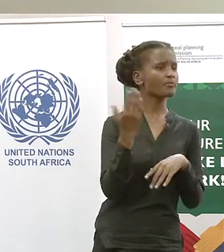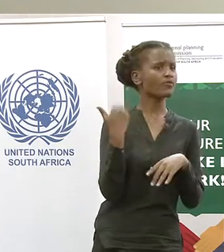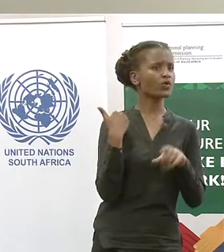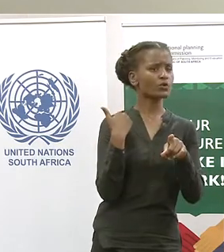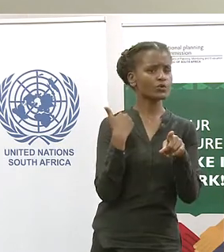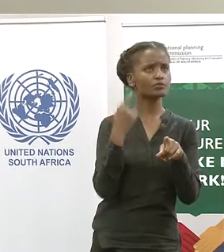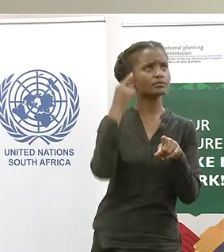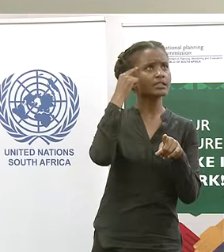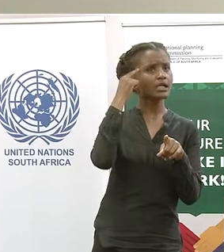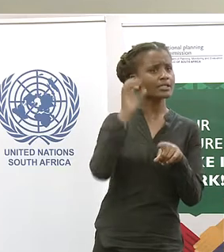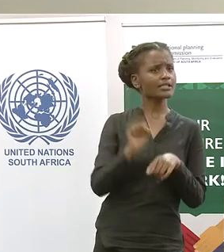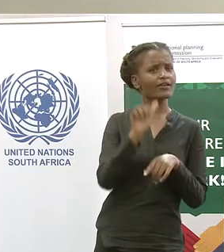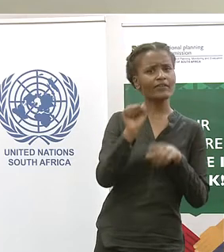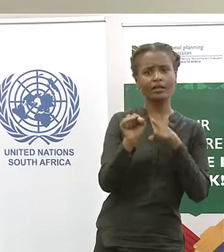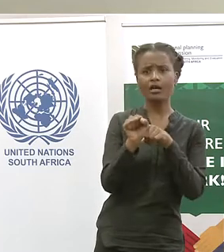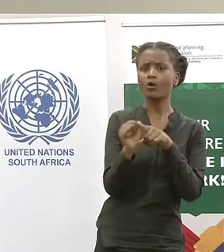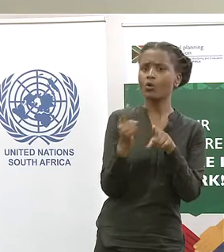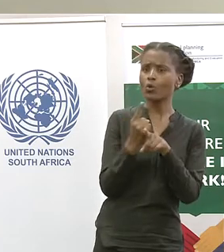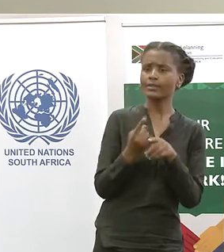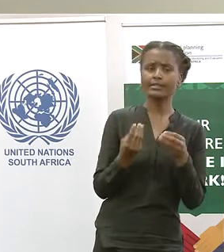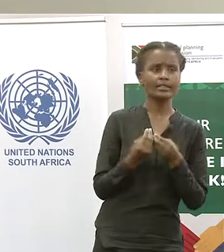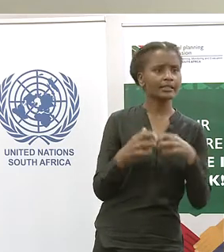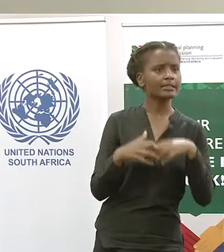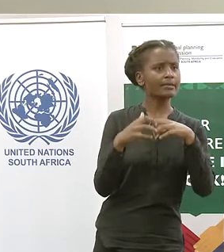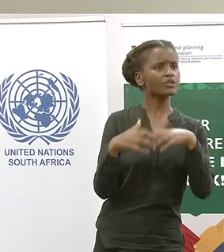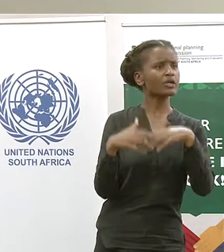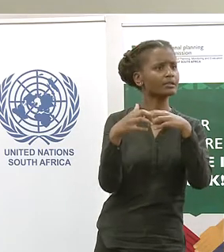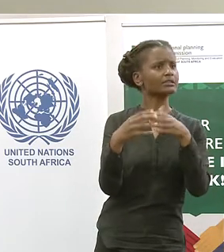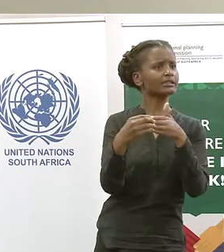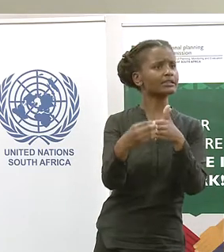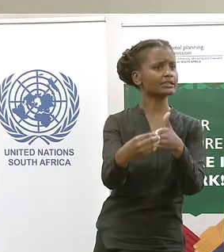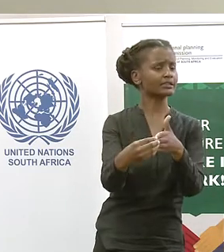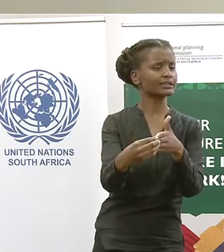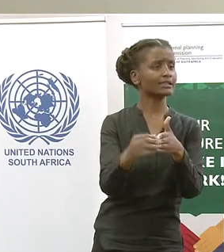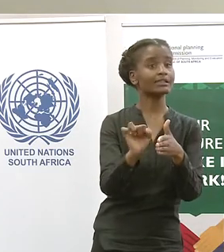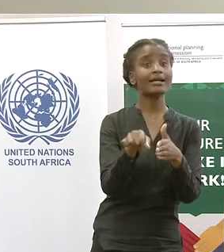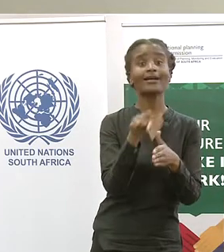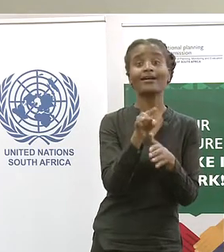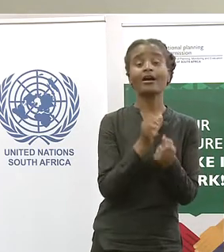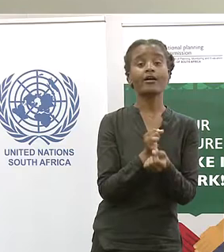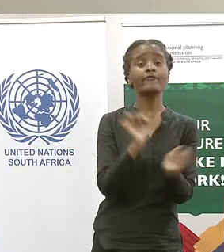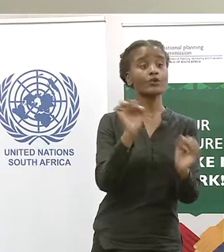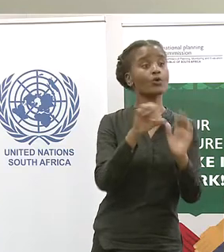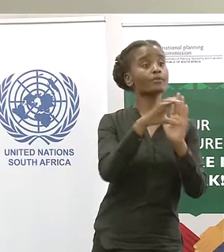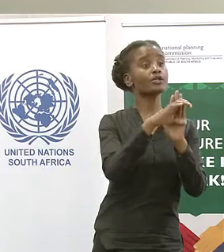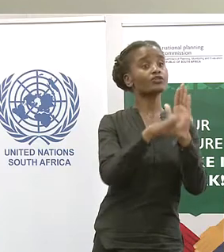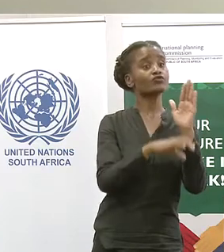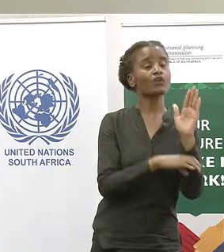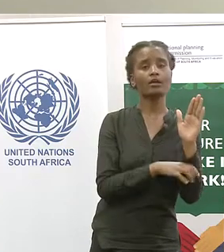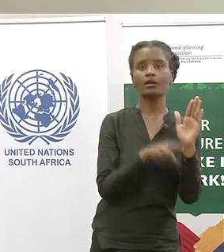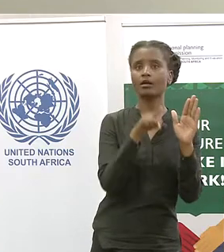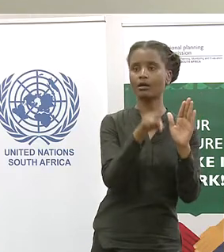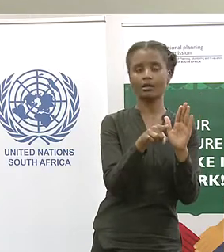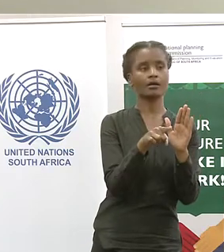always ahead, because the Freedom Charter, again, was just ahead of the United Nations from a human rights